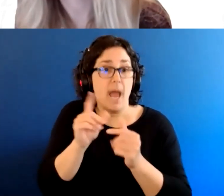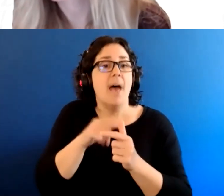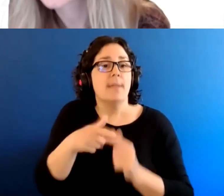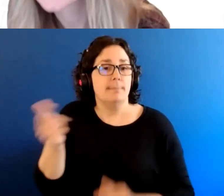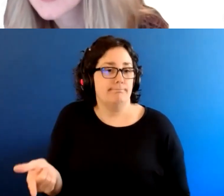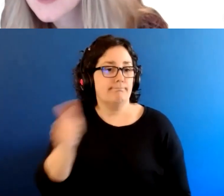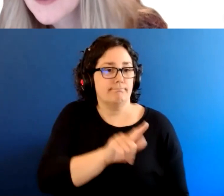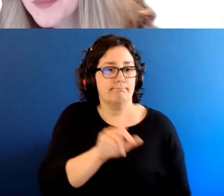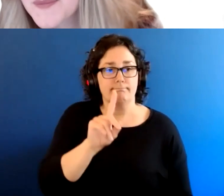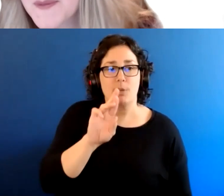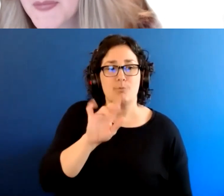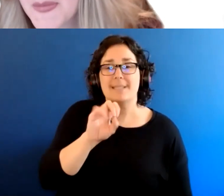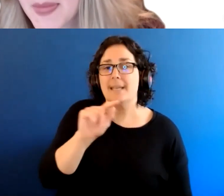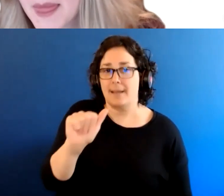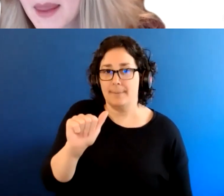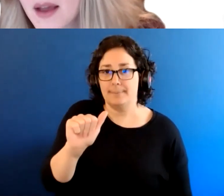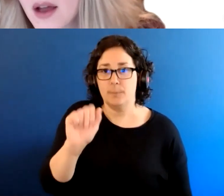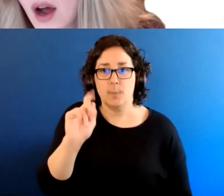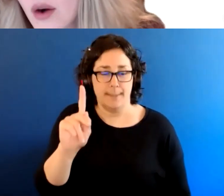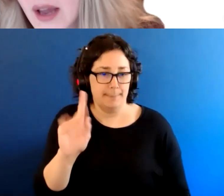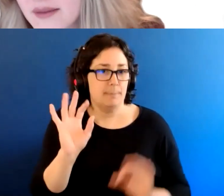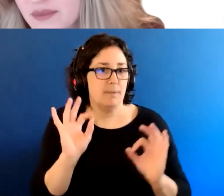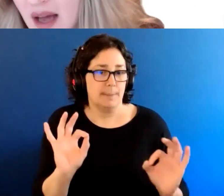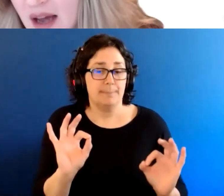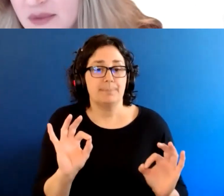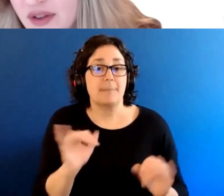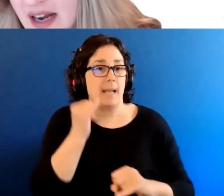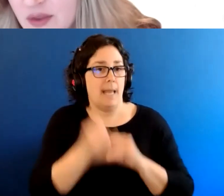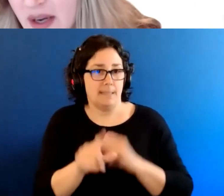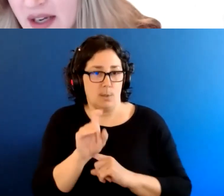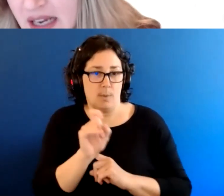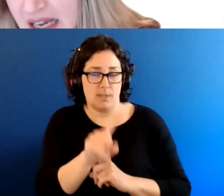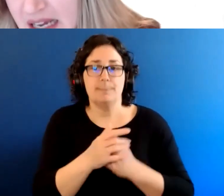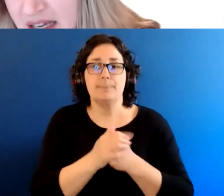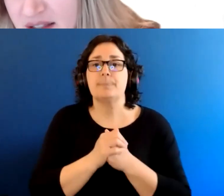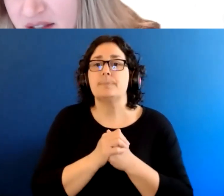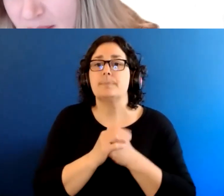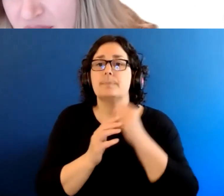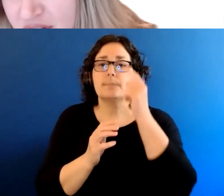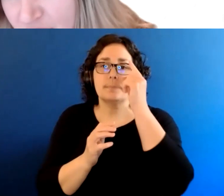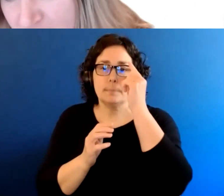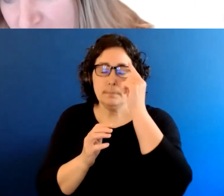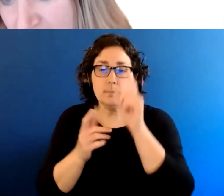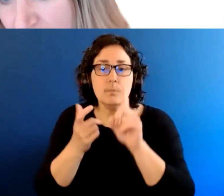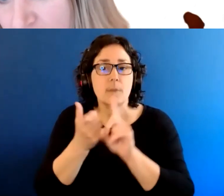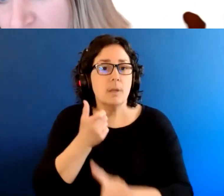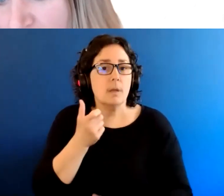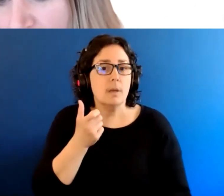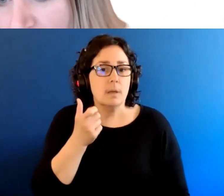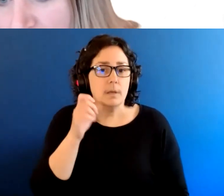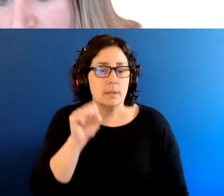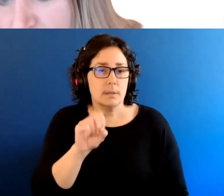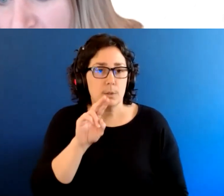hand it over to Kristina. Yeah. Okay. So the next one is from Suki.